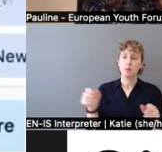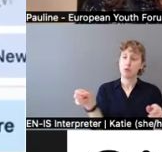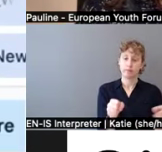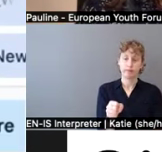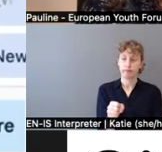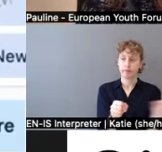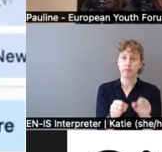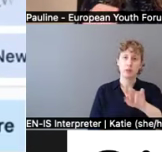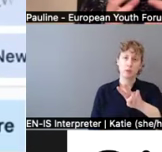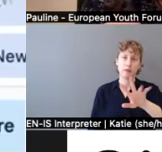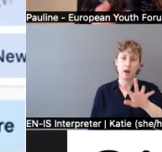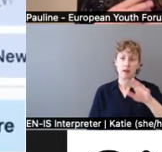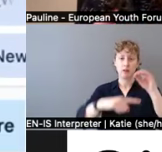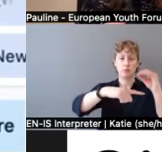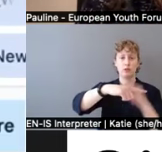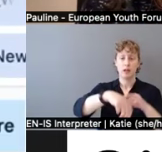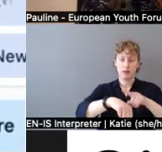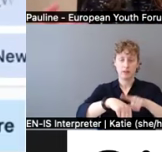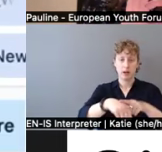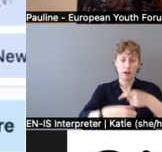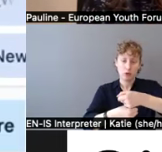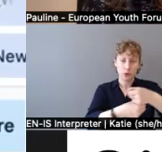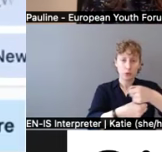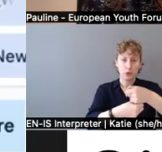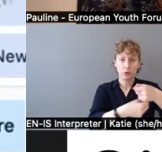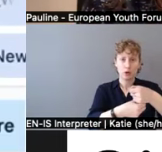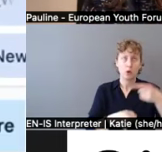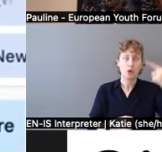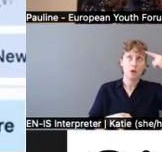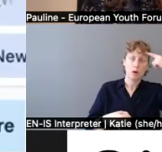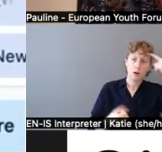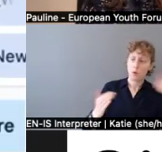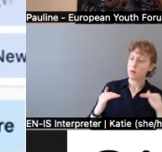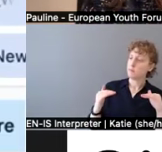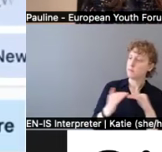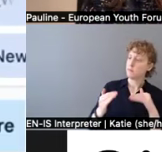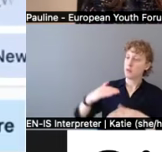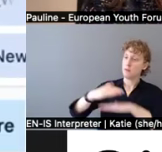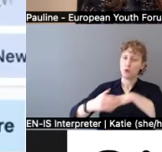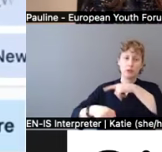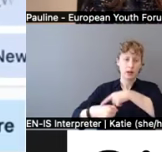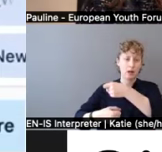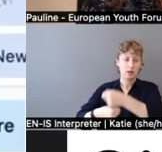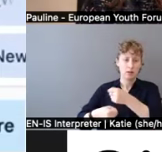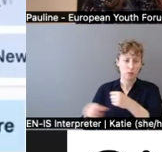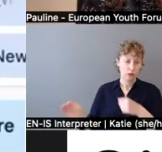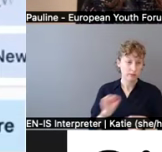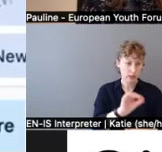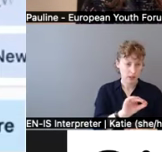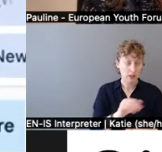like to know what is the equivalent of a full-time in this budget line. And then you'll write